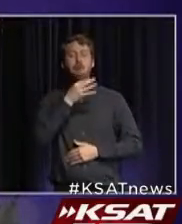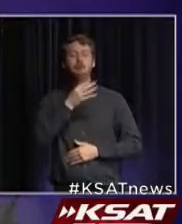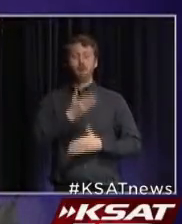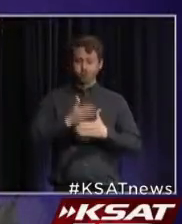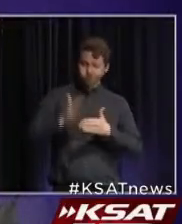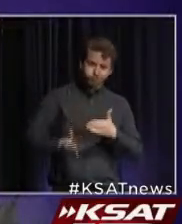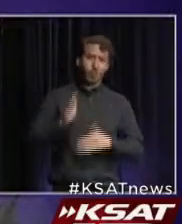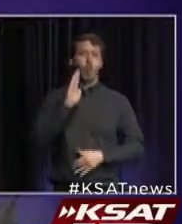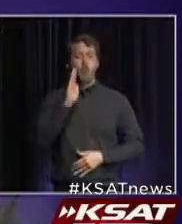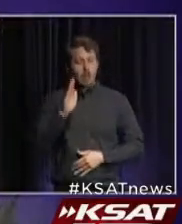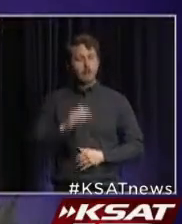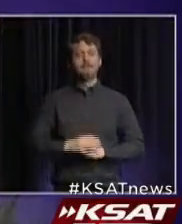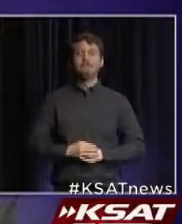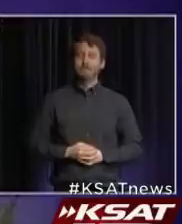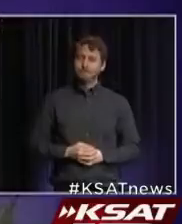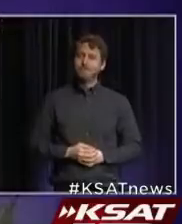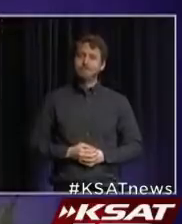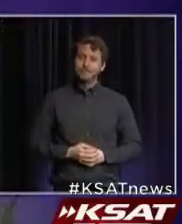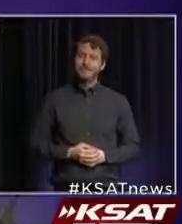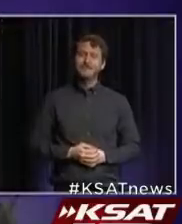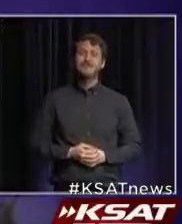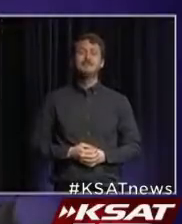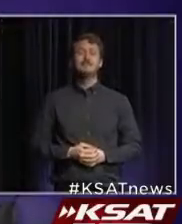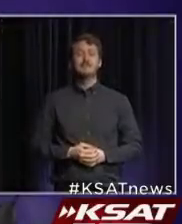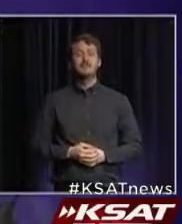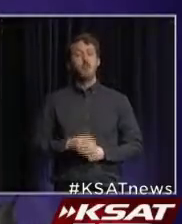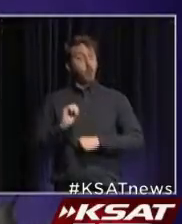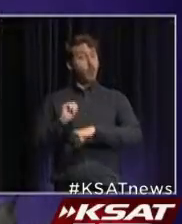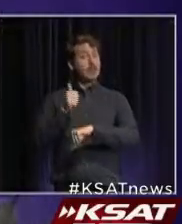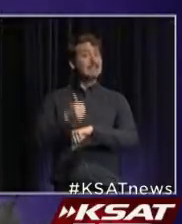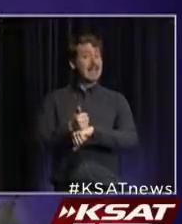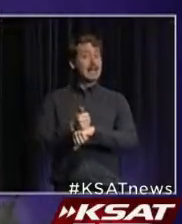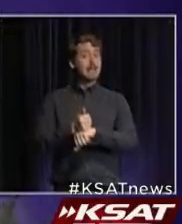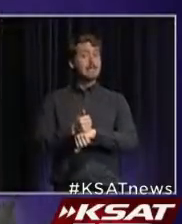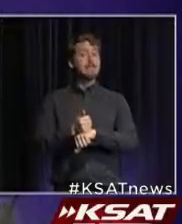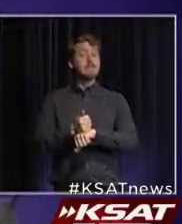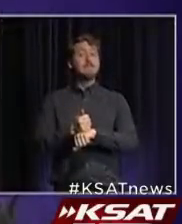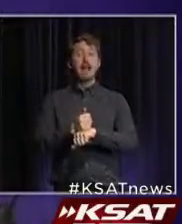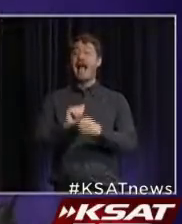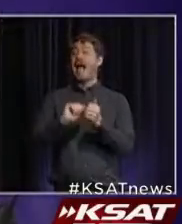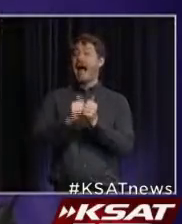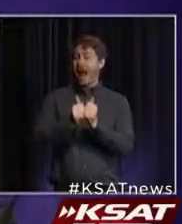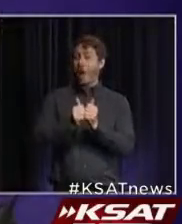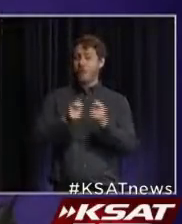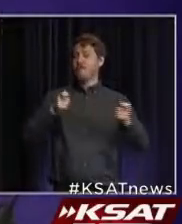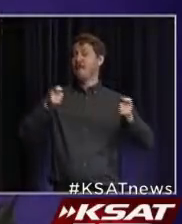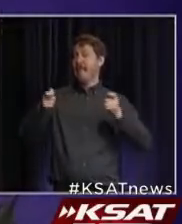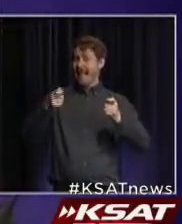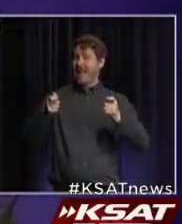getting our notice in place by the end of the week about how we will handle it.